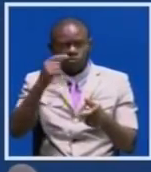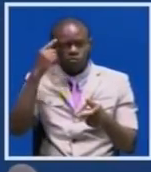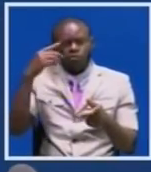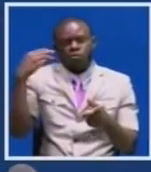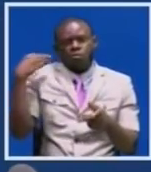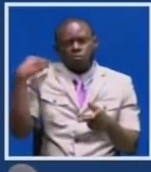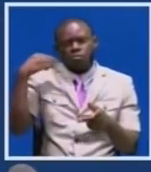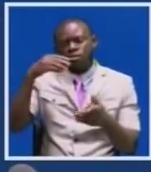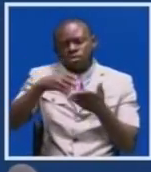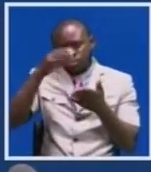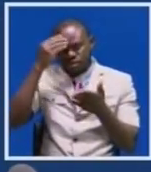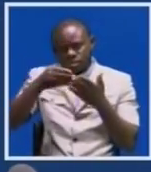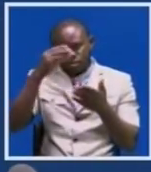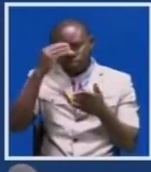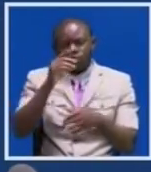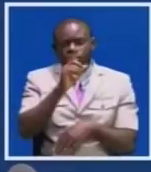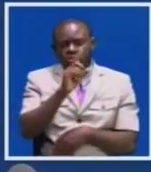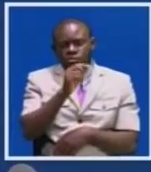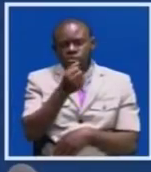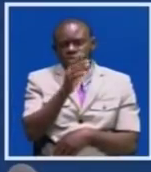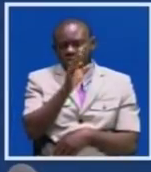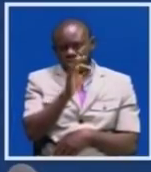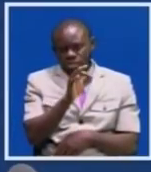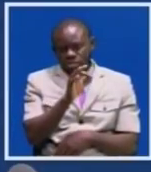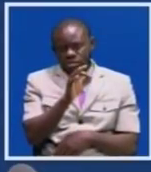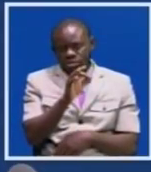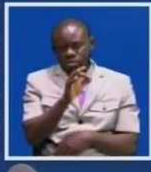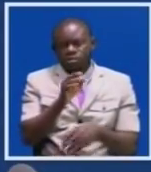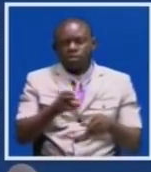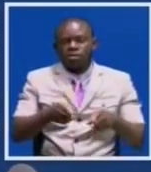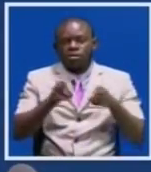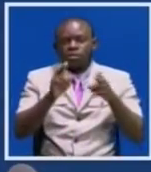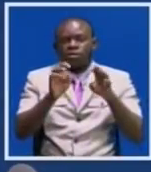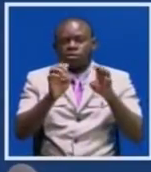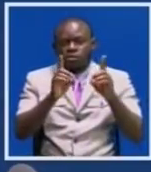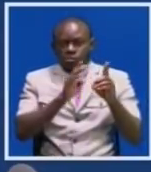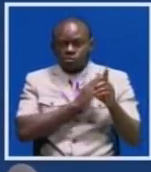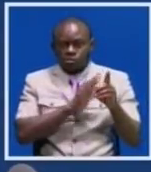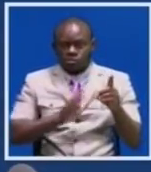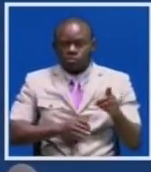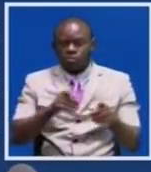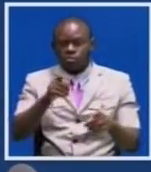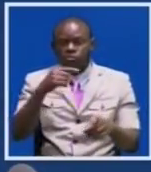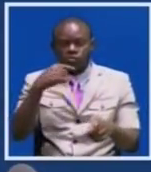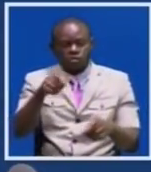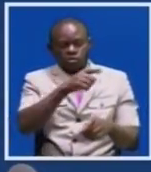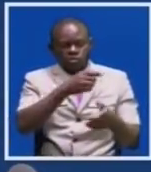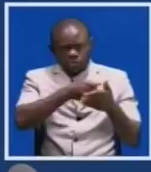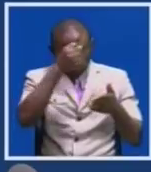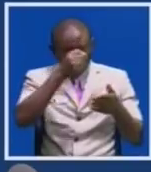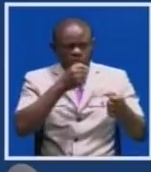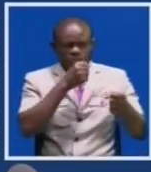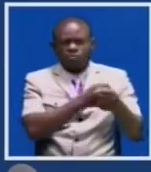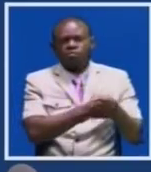2019-2020 academic year. Higher Education Loans and Scholarships Board Director Irene Chirwa says the scholarships granted are relevant